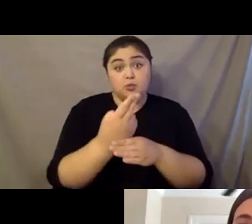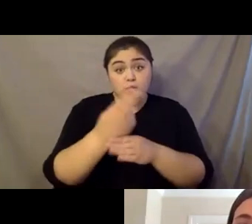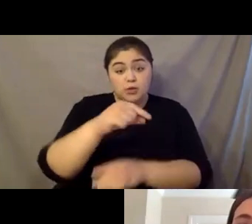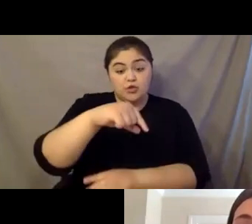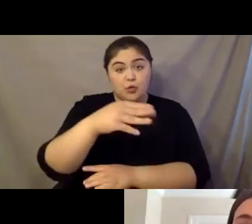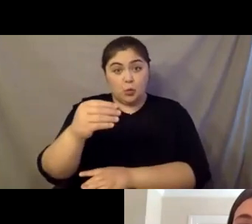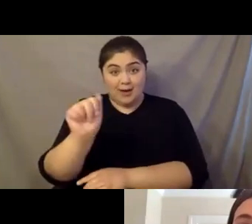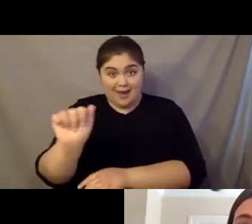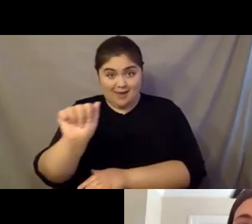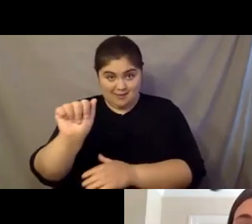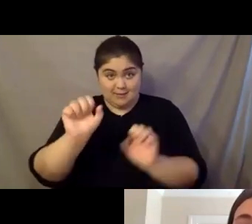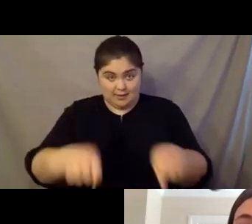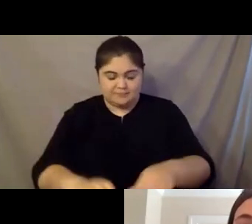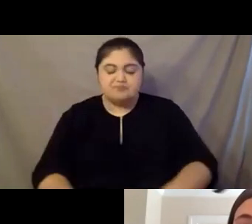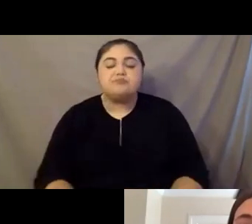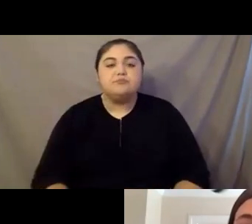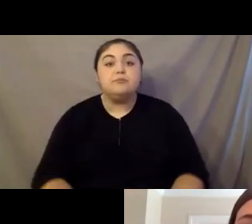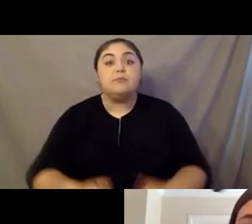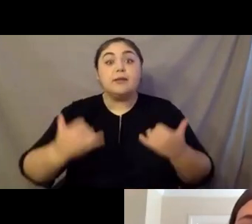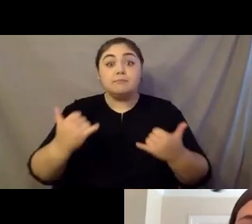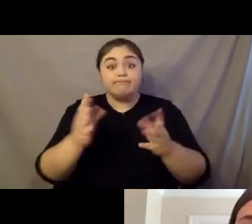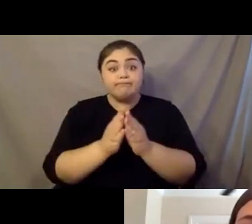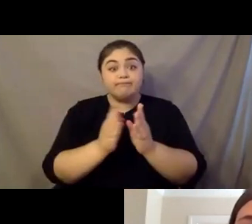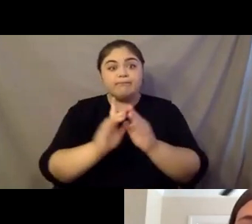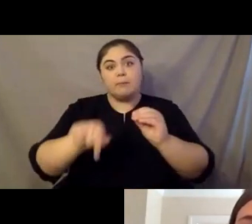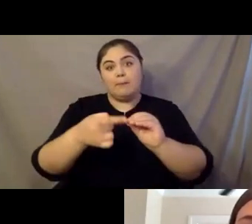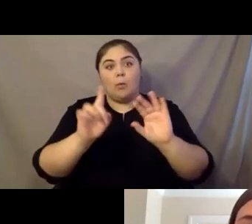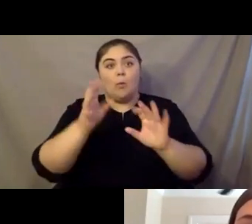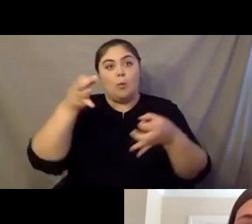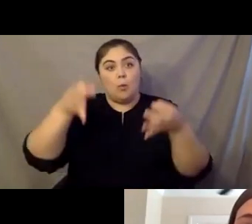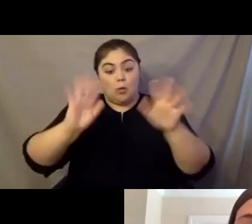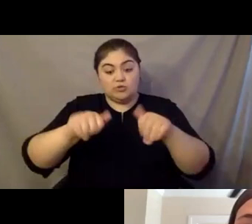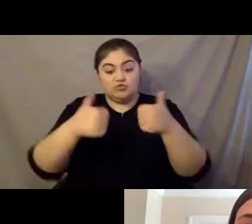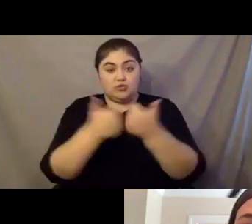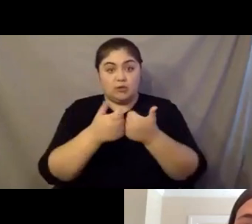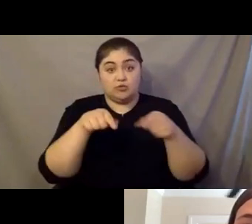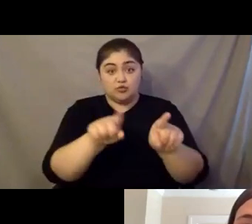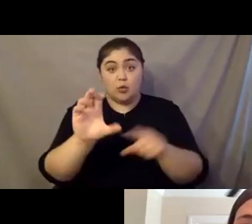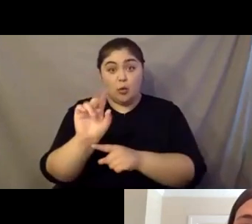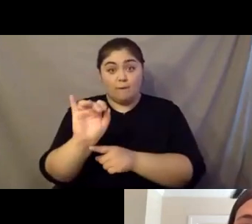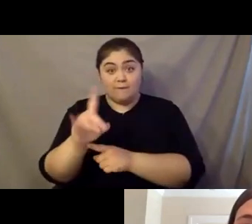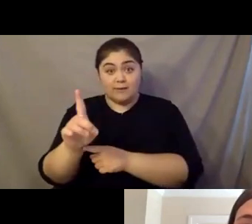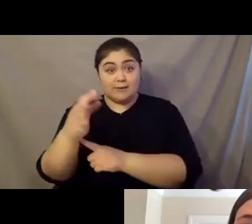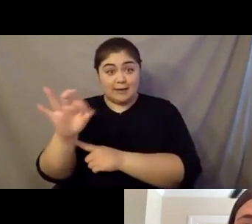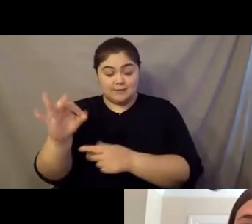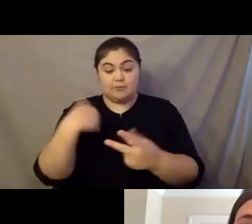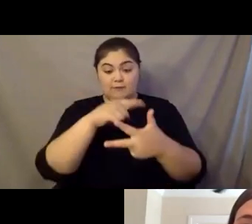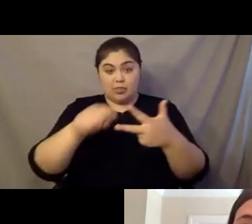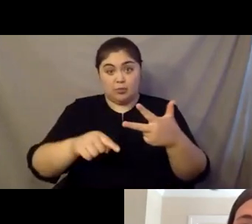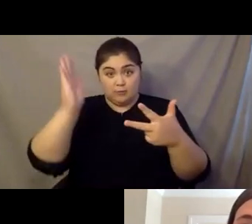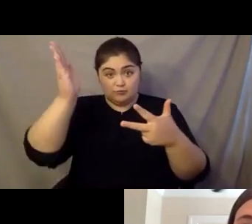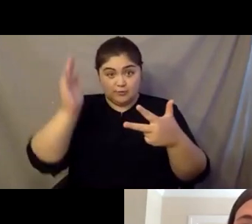Today's webinar is Court Challenges During COVID-19, and we have three presenters. They are Jordan